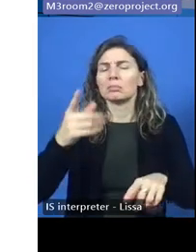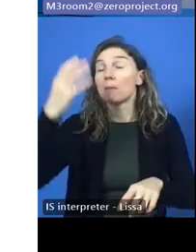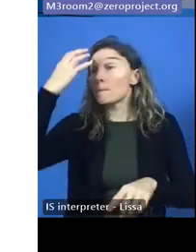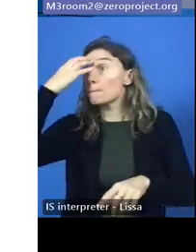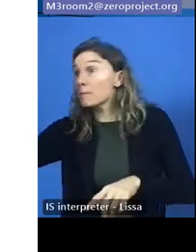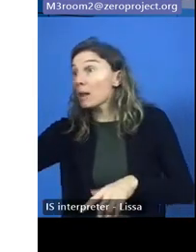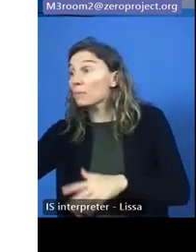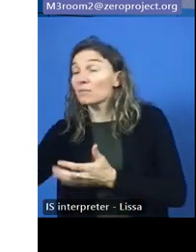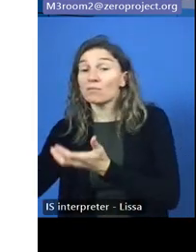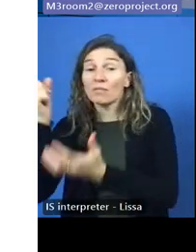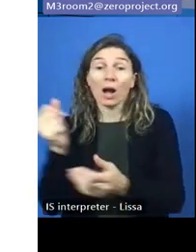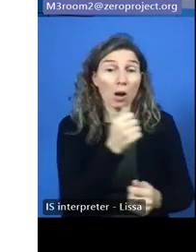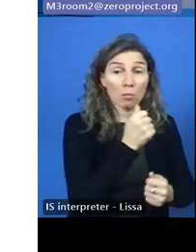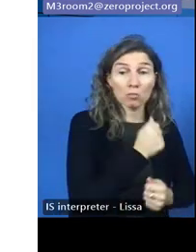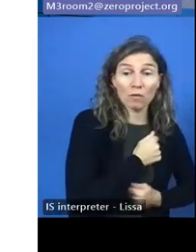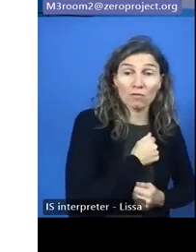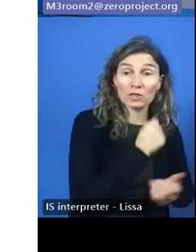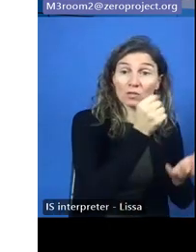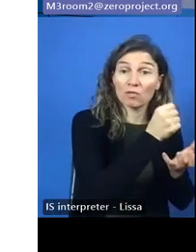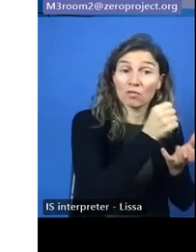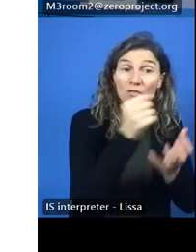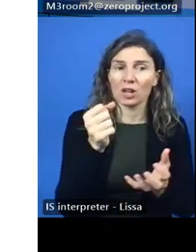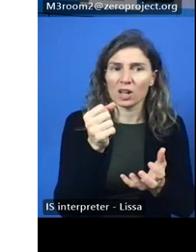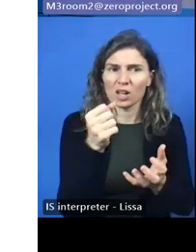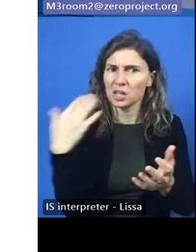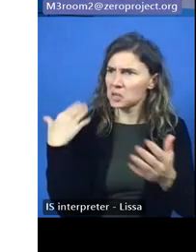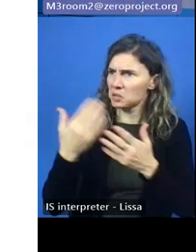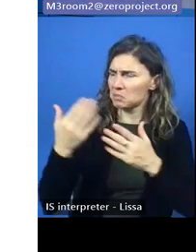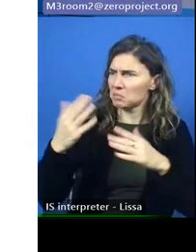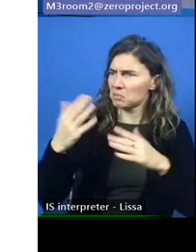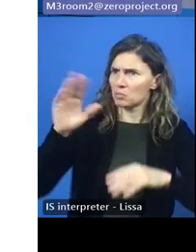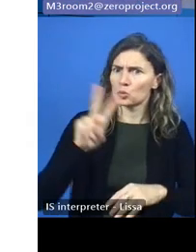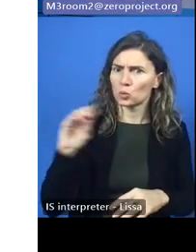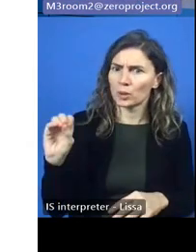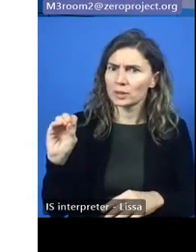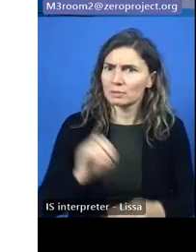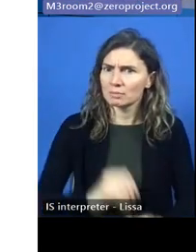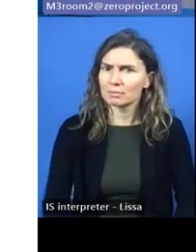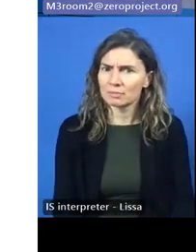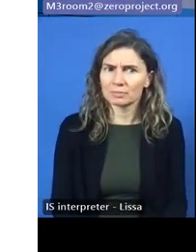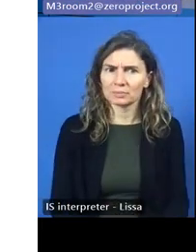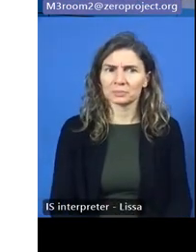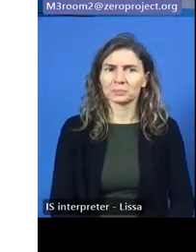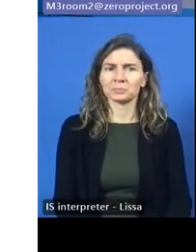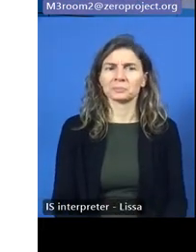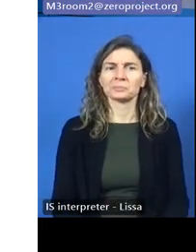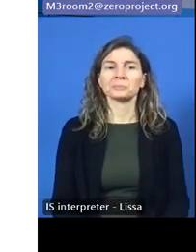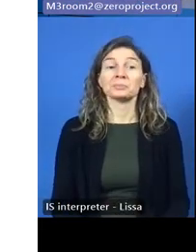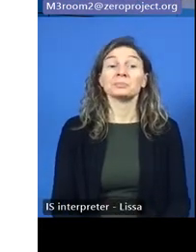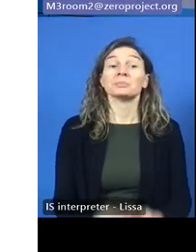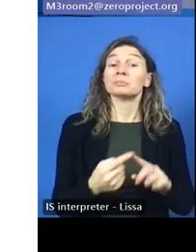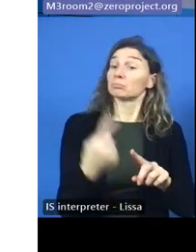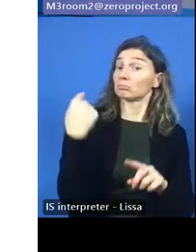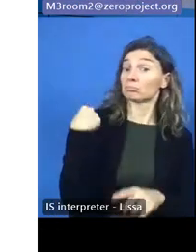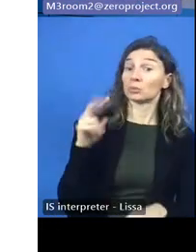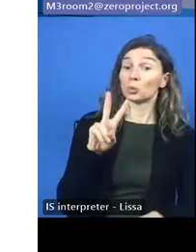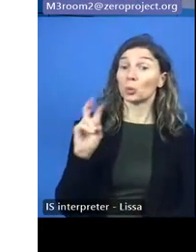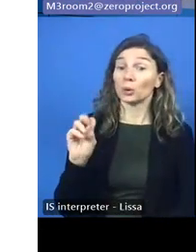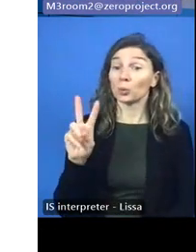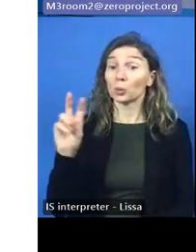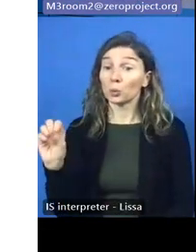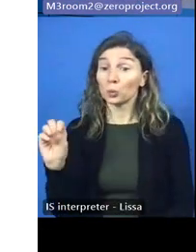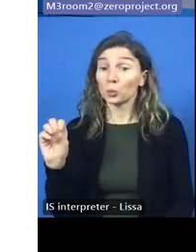more than 20. And in 2022, we received